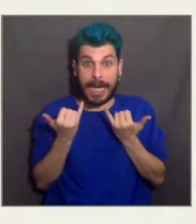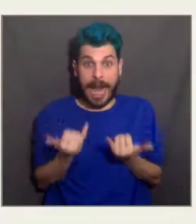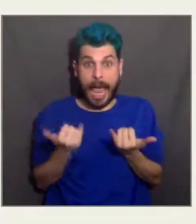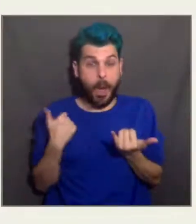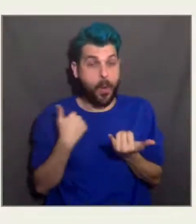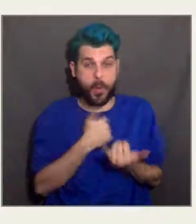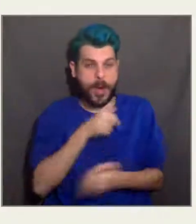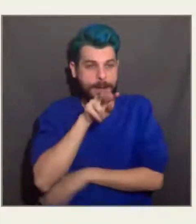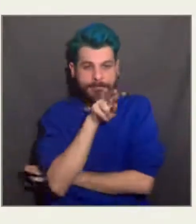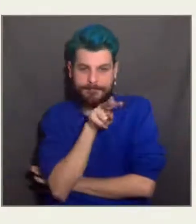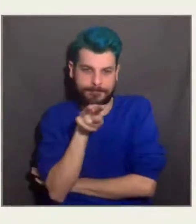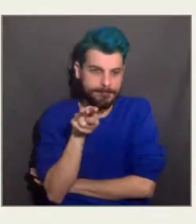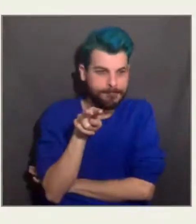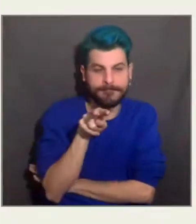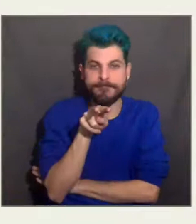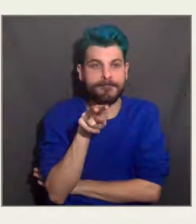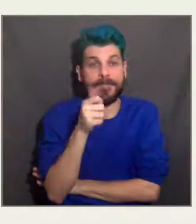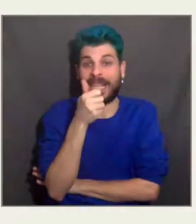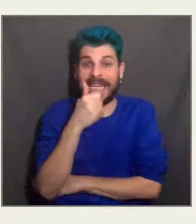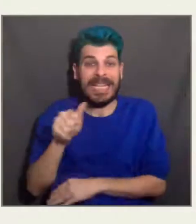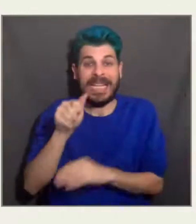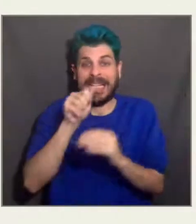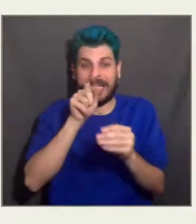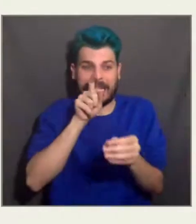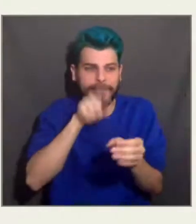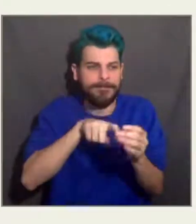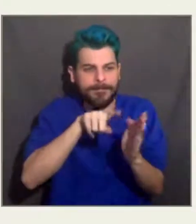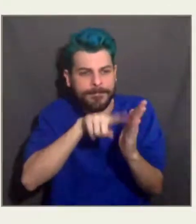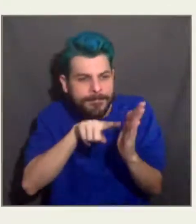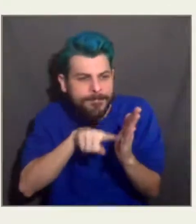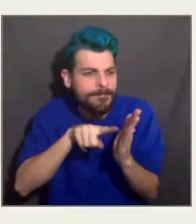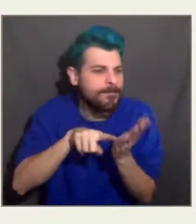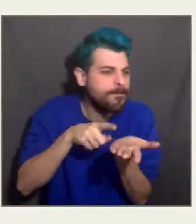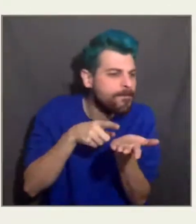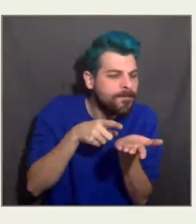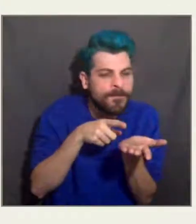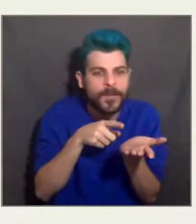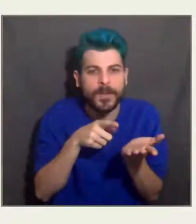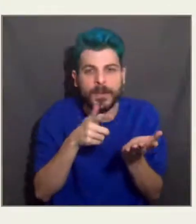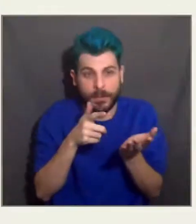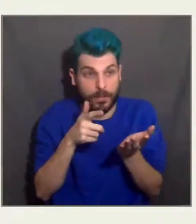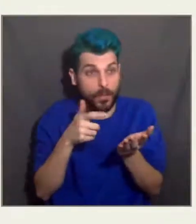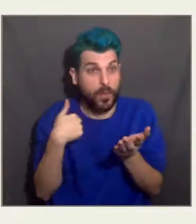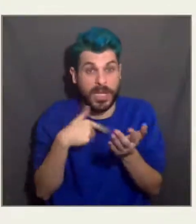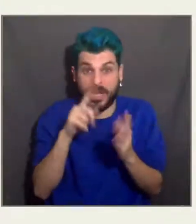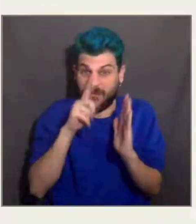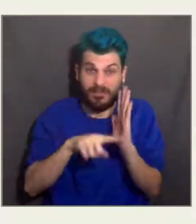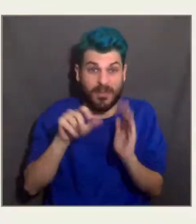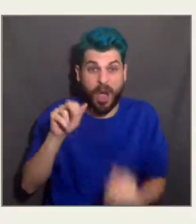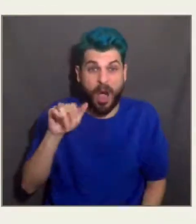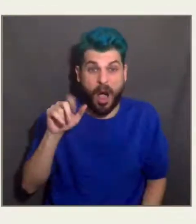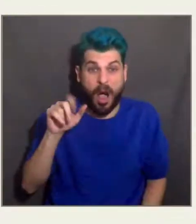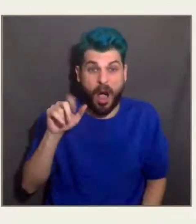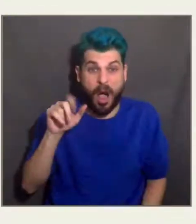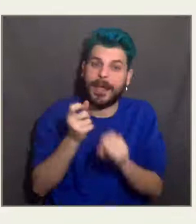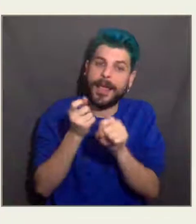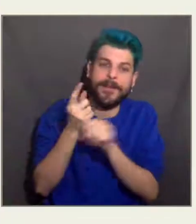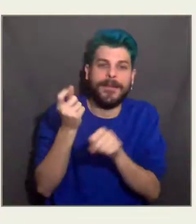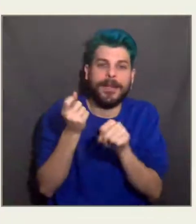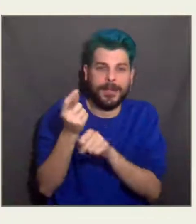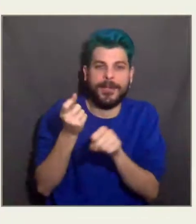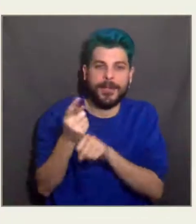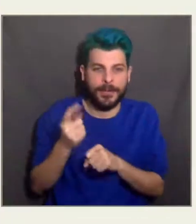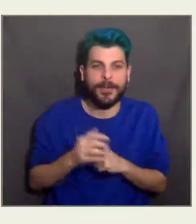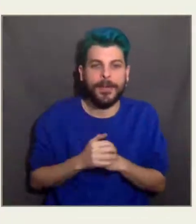or audits, this is almost an audit function, right, is taken care of on an annual basis and is part and parcel of what the counties